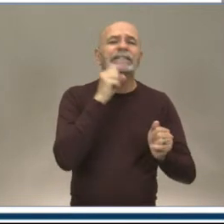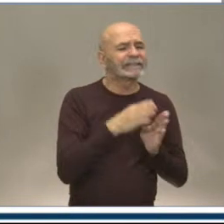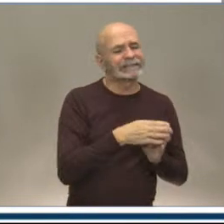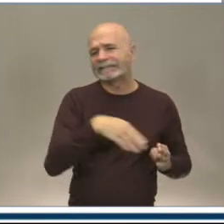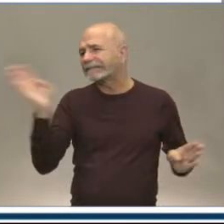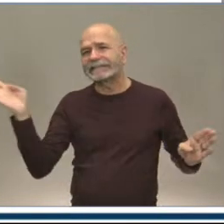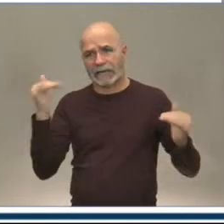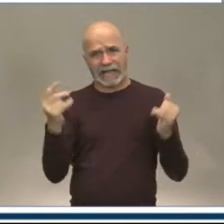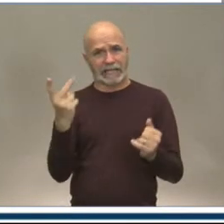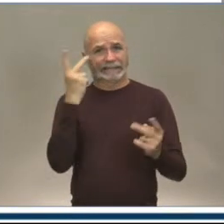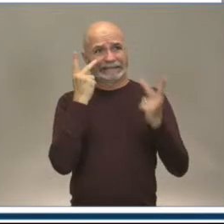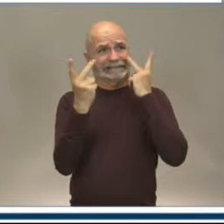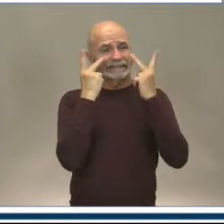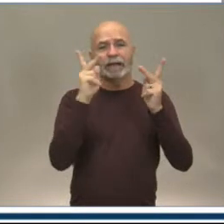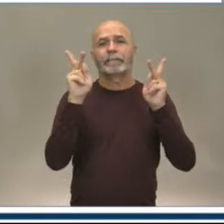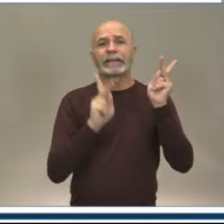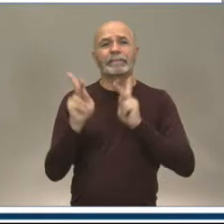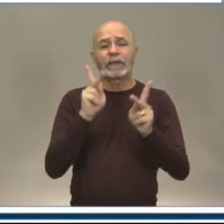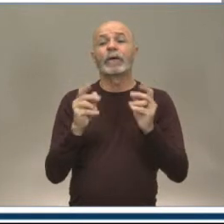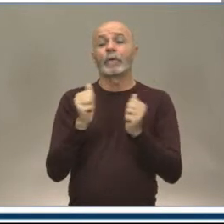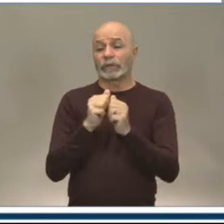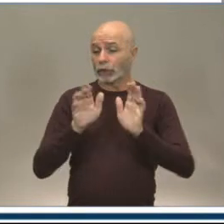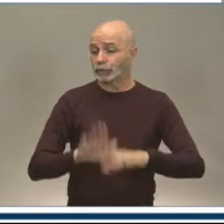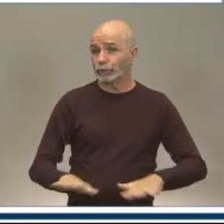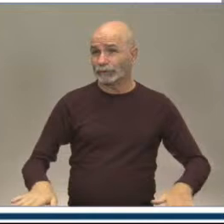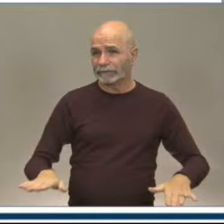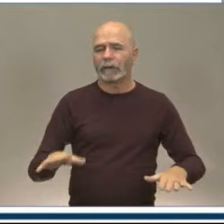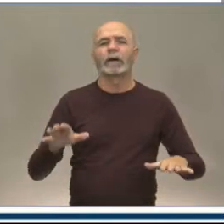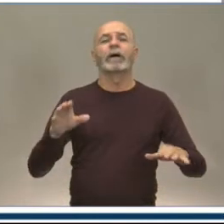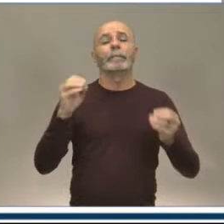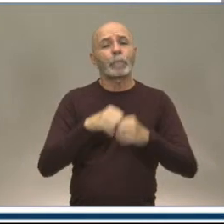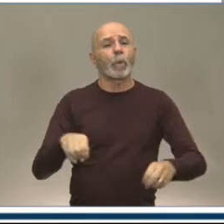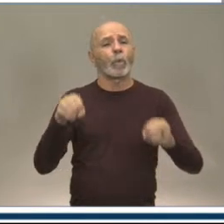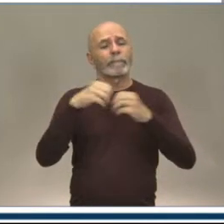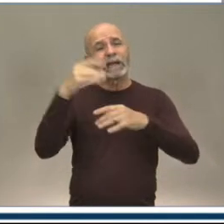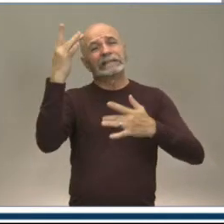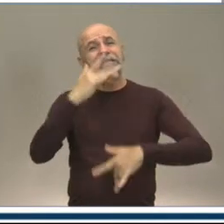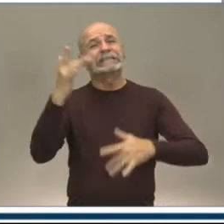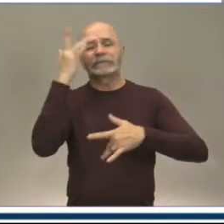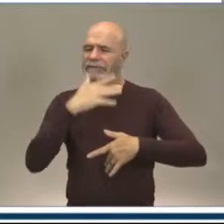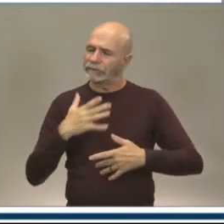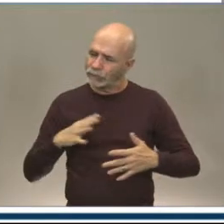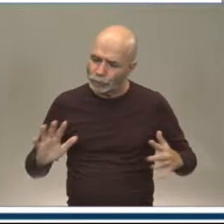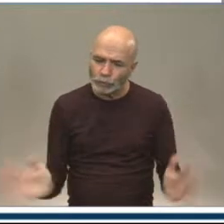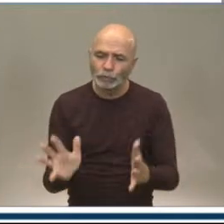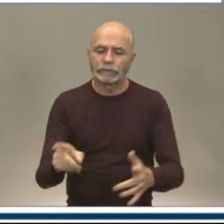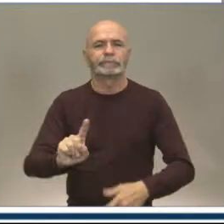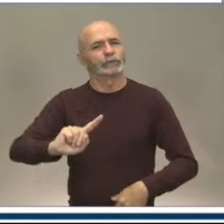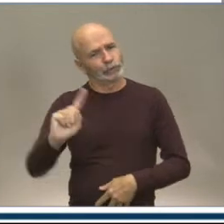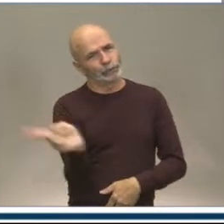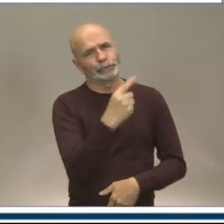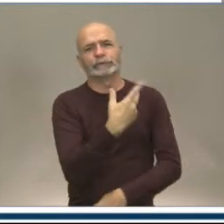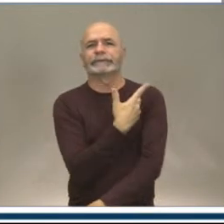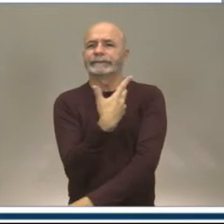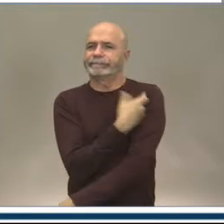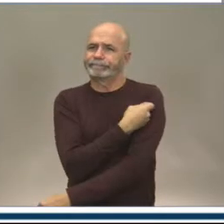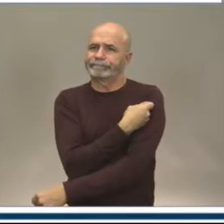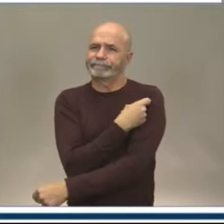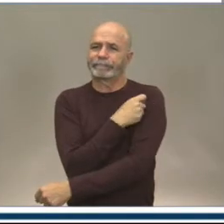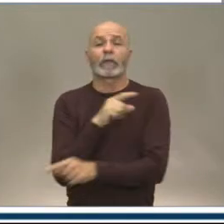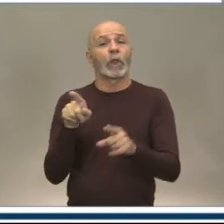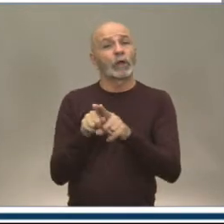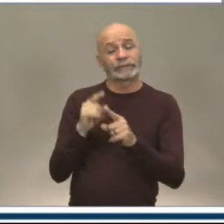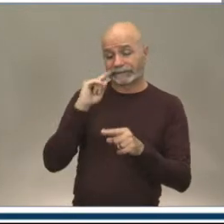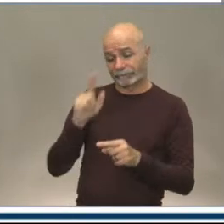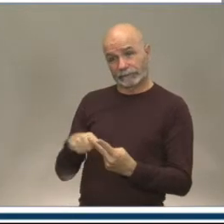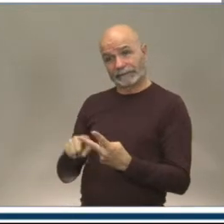in children. So please get your child vaccinated to protect them against the virus. Protecting them also protects their family,